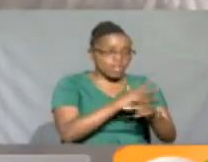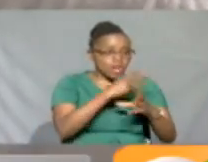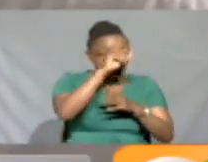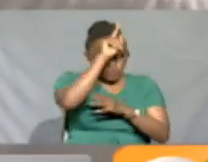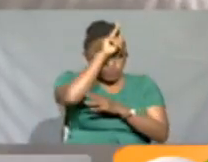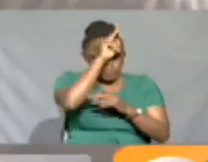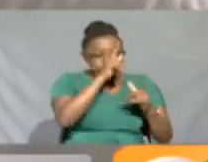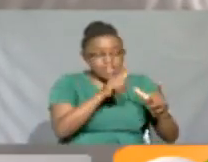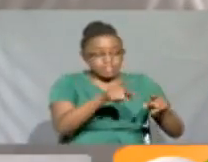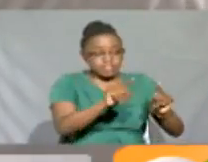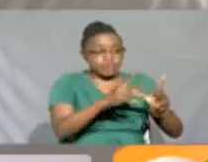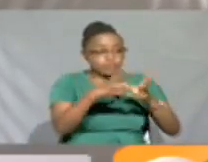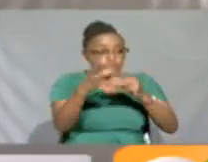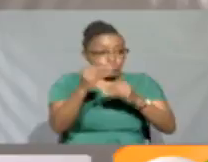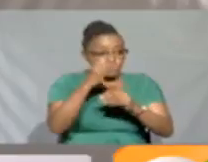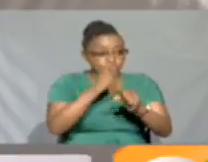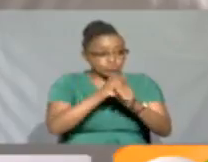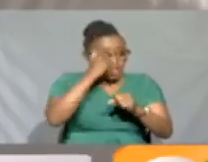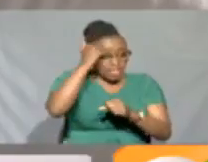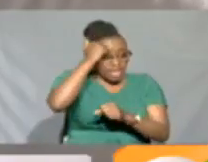villages, let them go and do their education